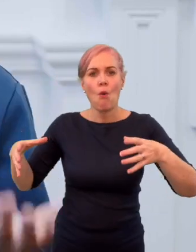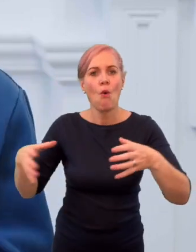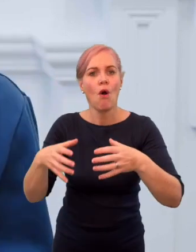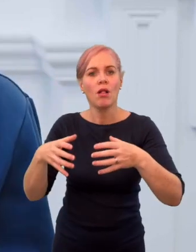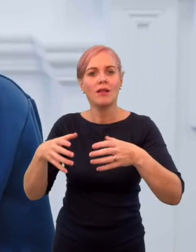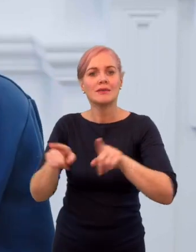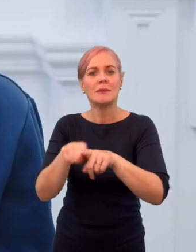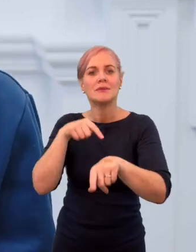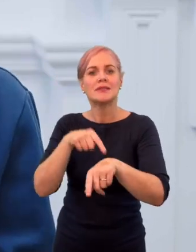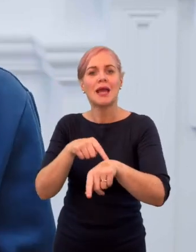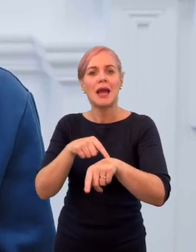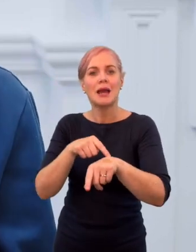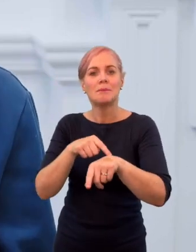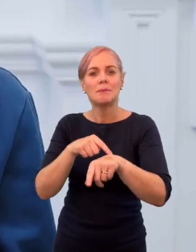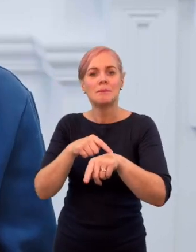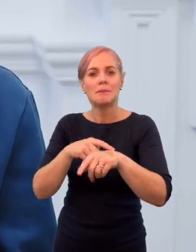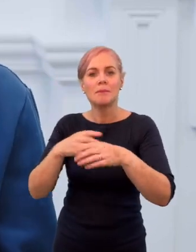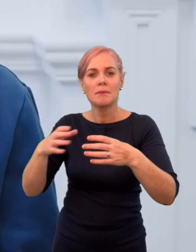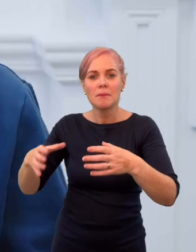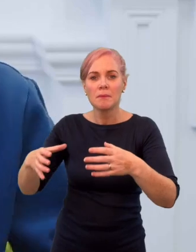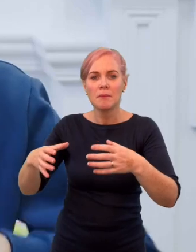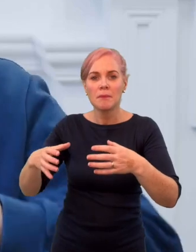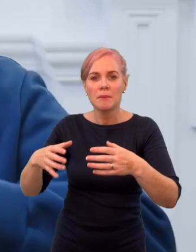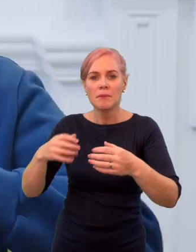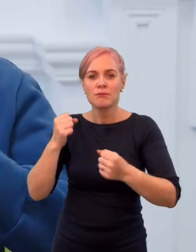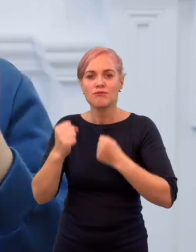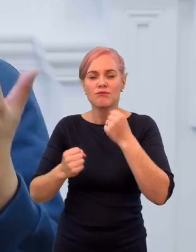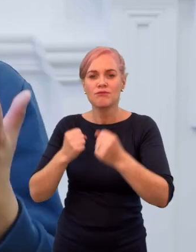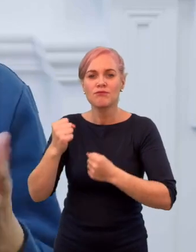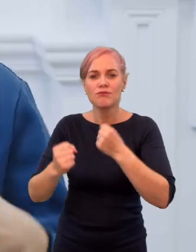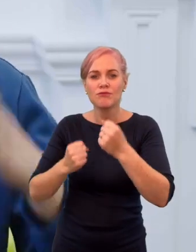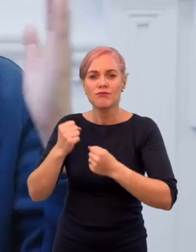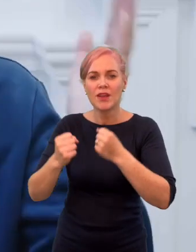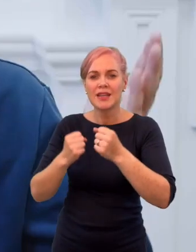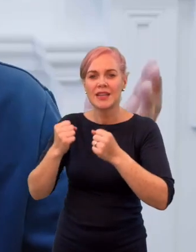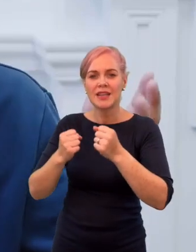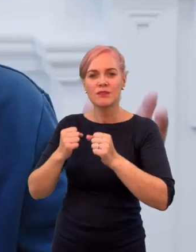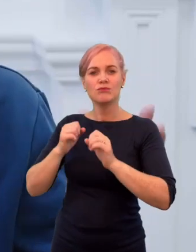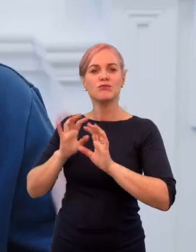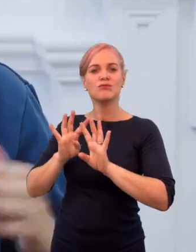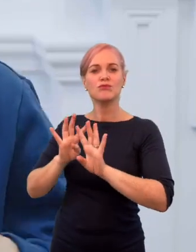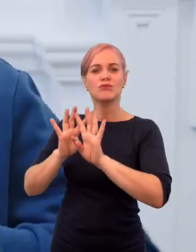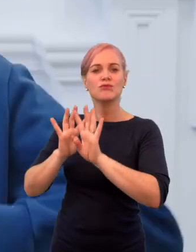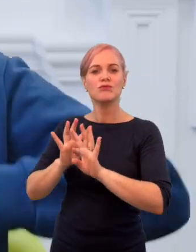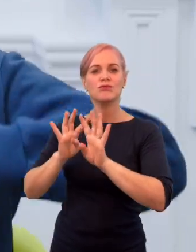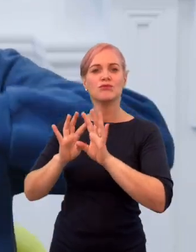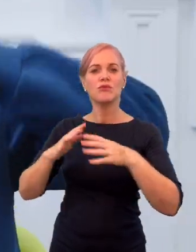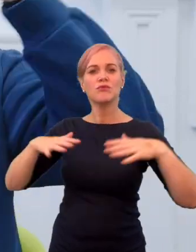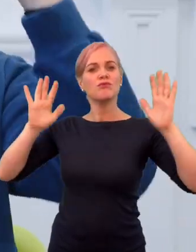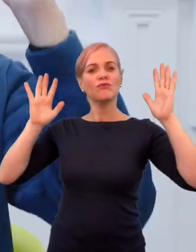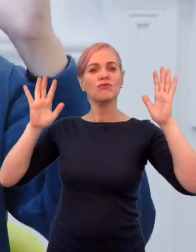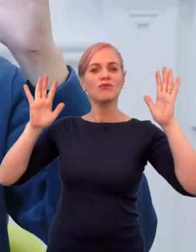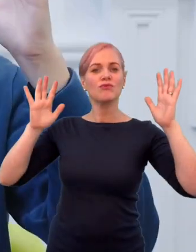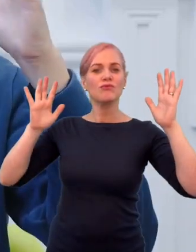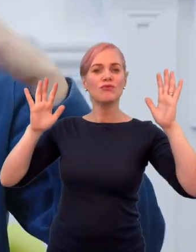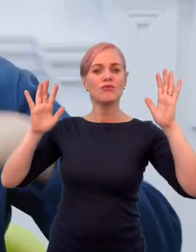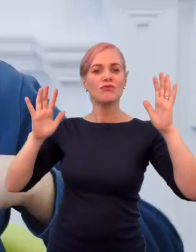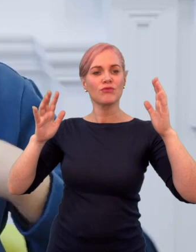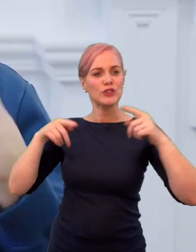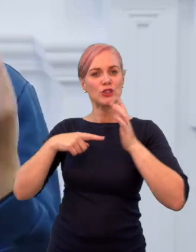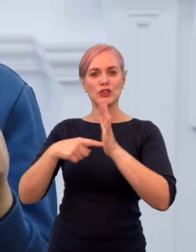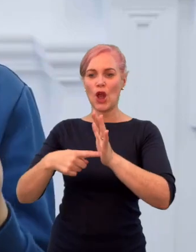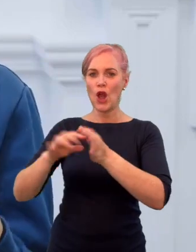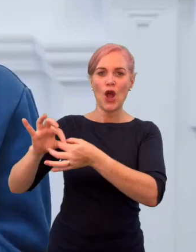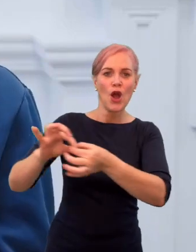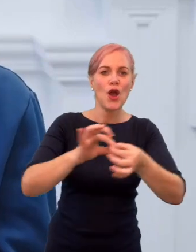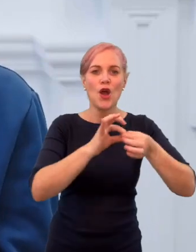things simultaneously. All the characters will, for example, there's the running tall sequence. We'll all put our hands up, so